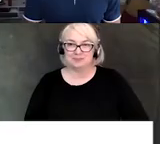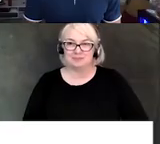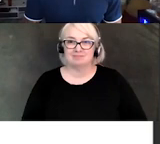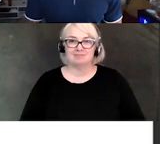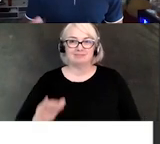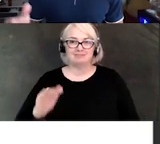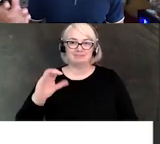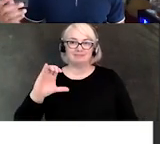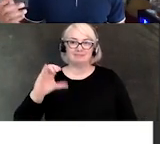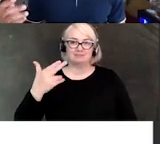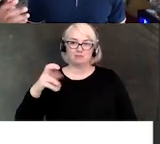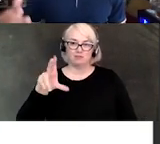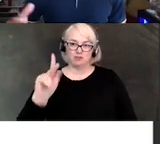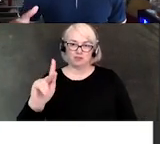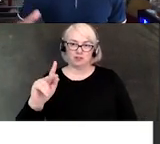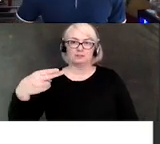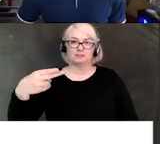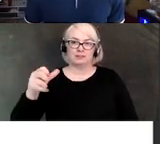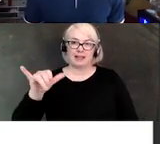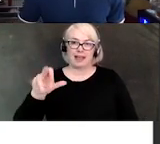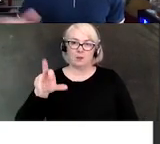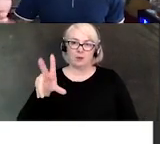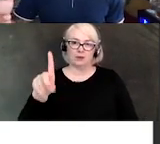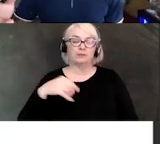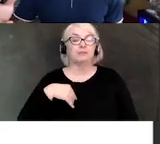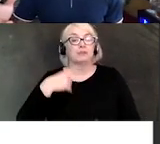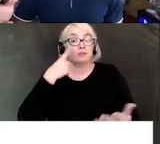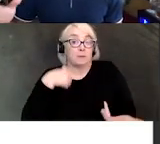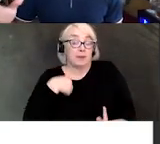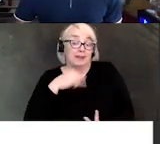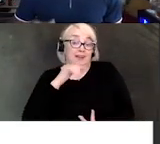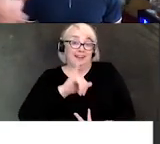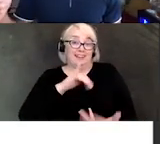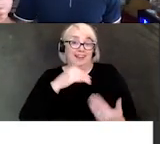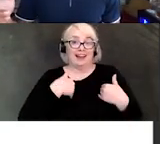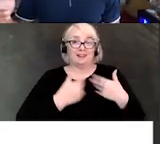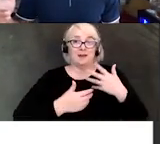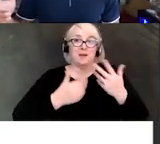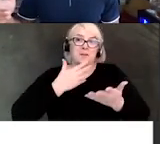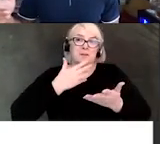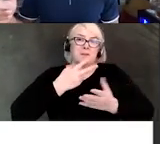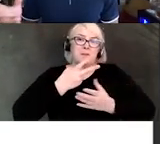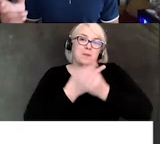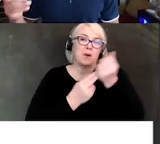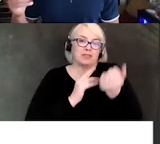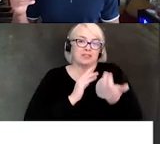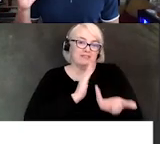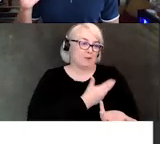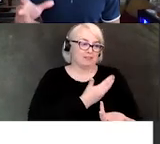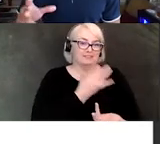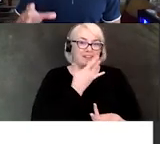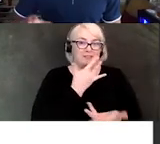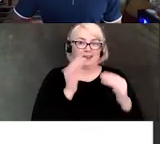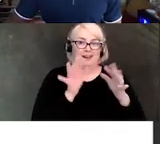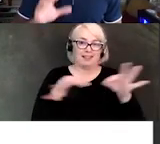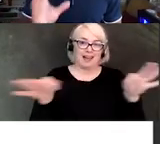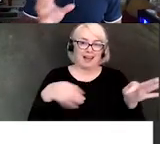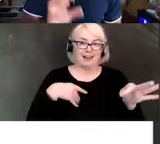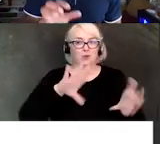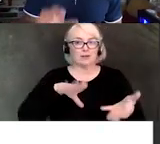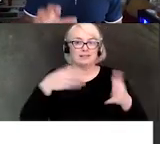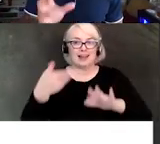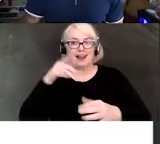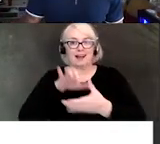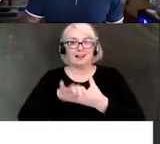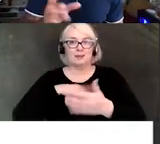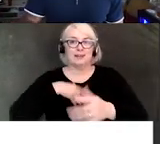line, um, where Evan says, uh, you know, you can't kill your, your dead husband can't die twice. And it also showed a